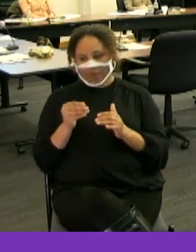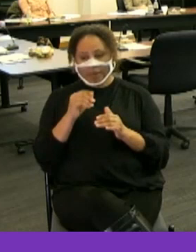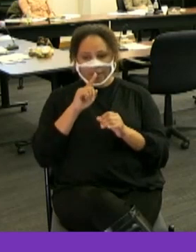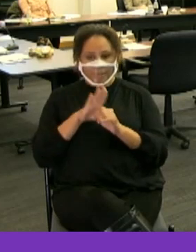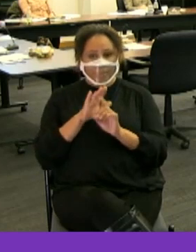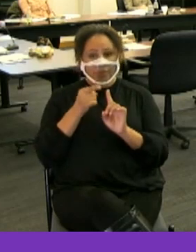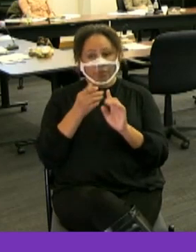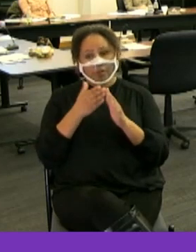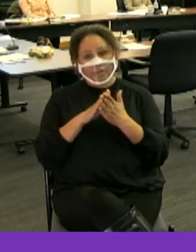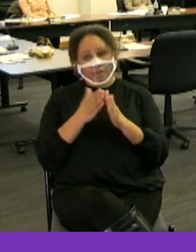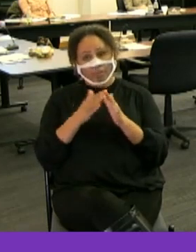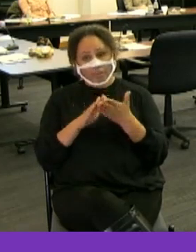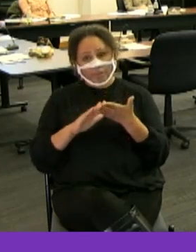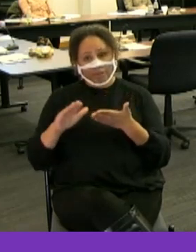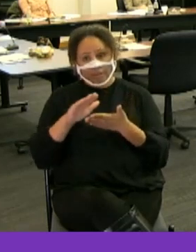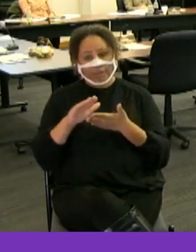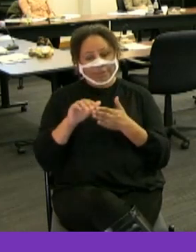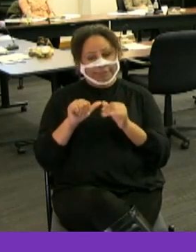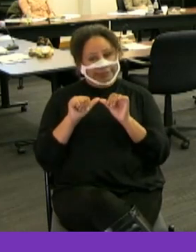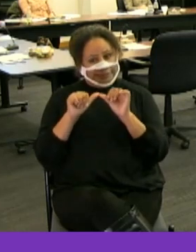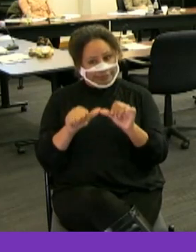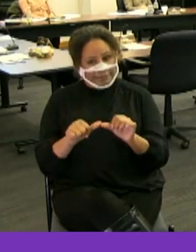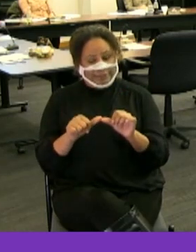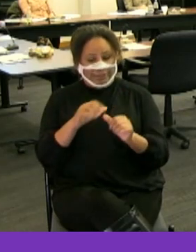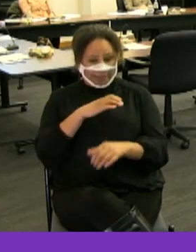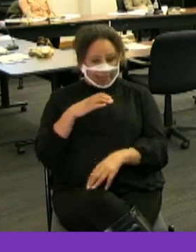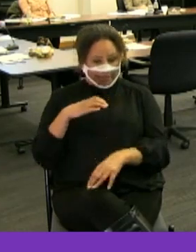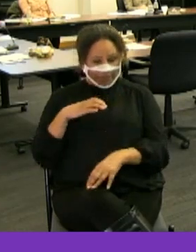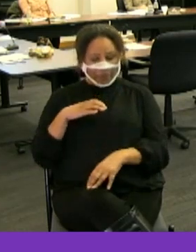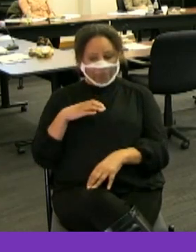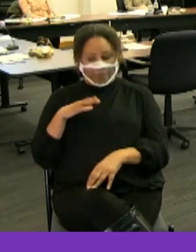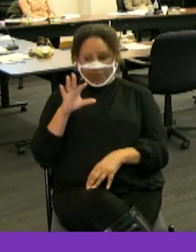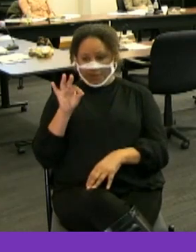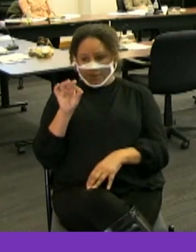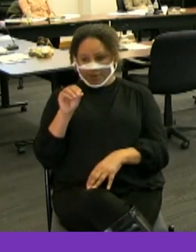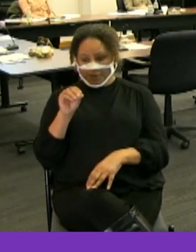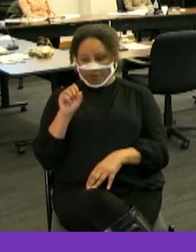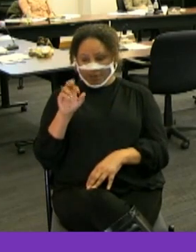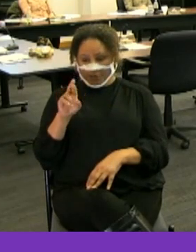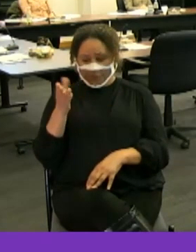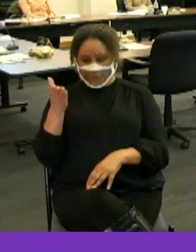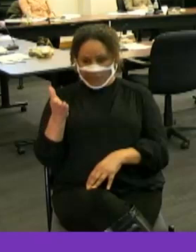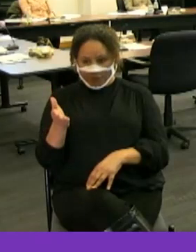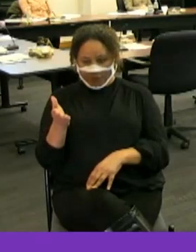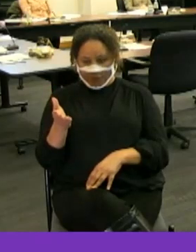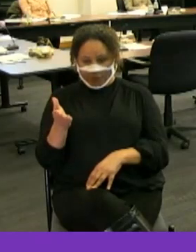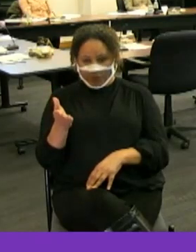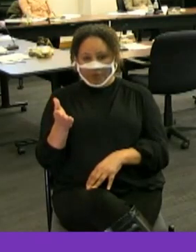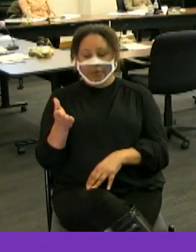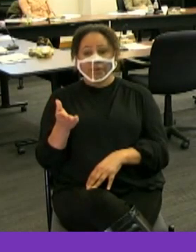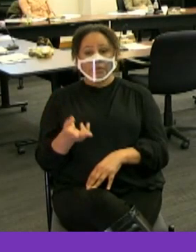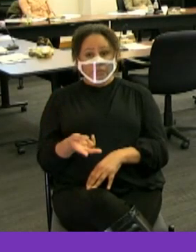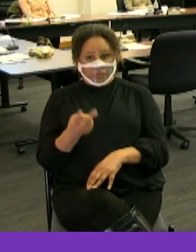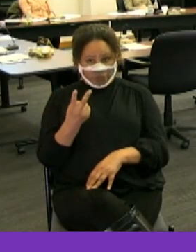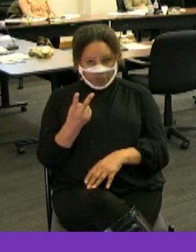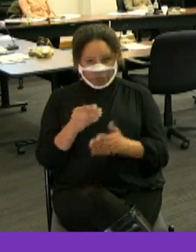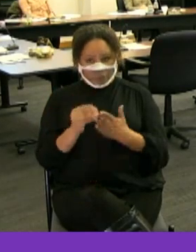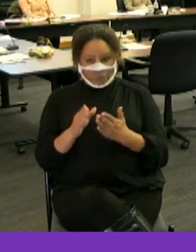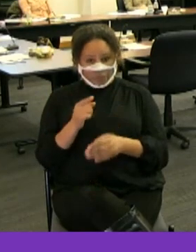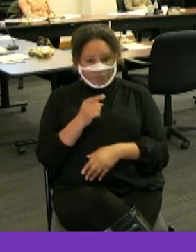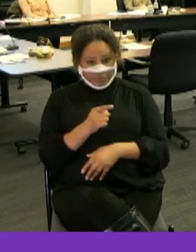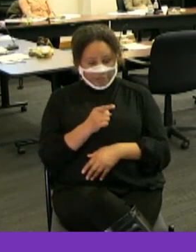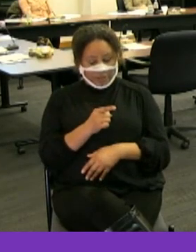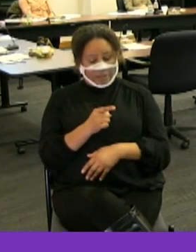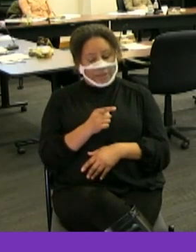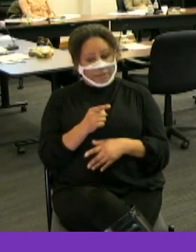community colleges consistently, Congressman Foster took not one, but two of our students over the